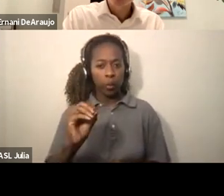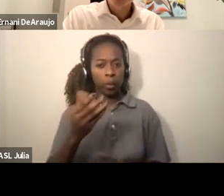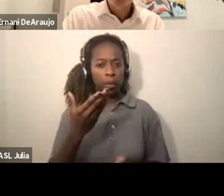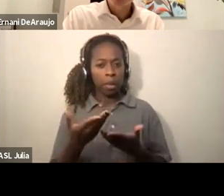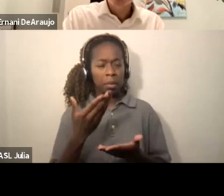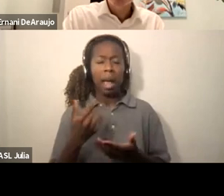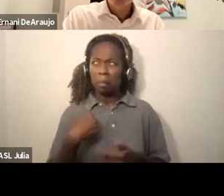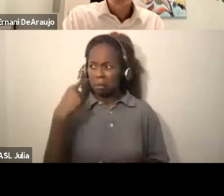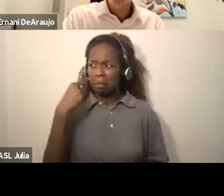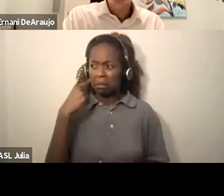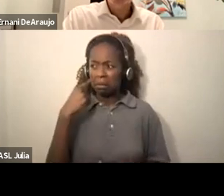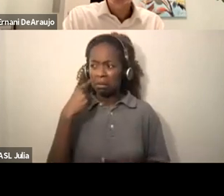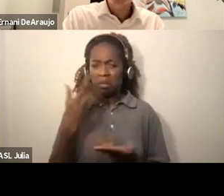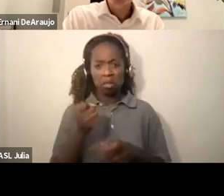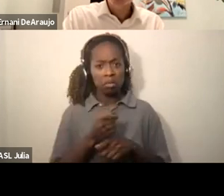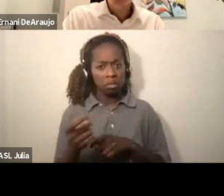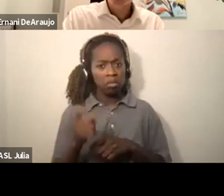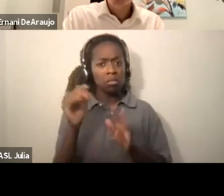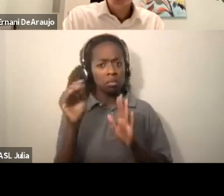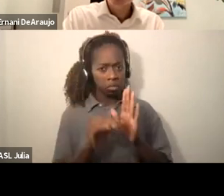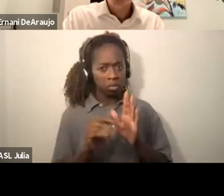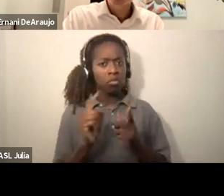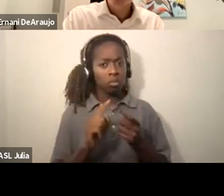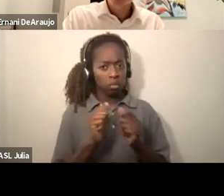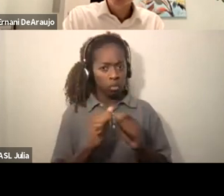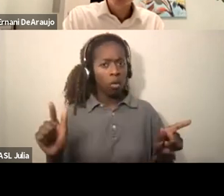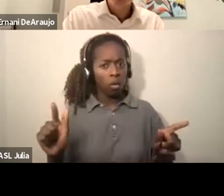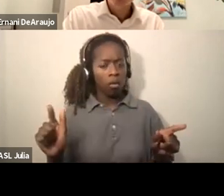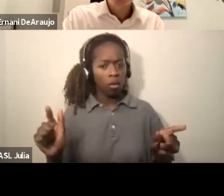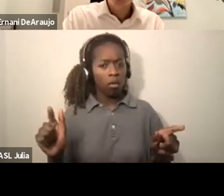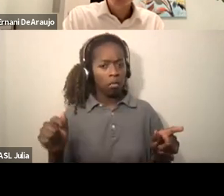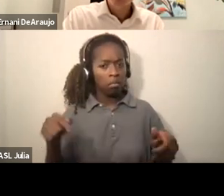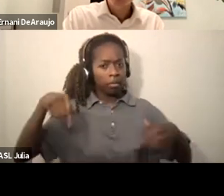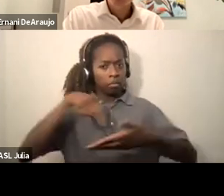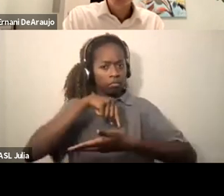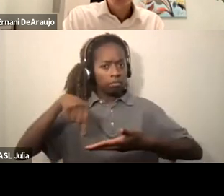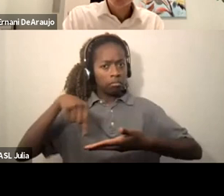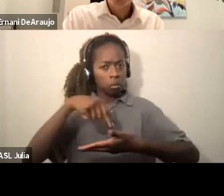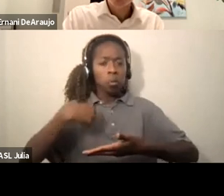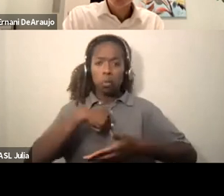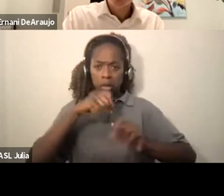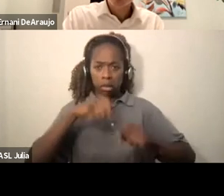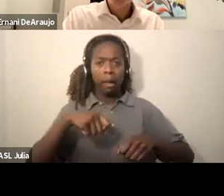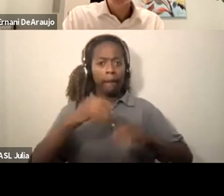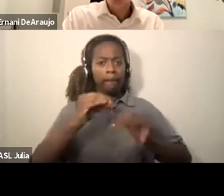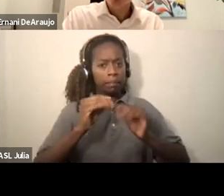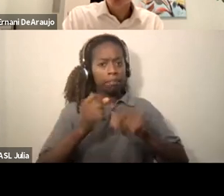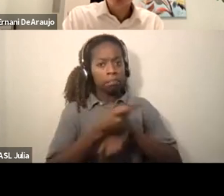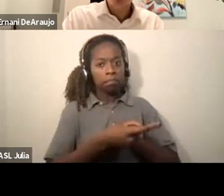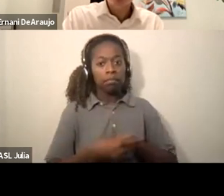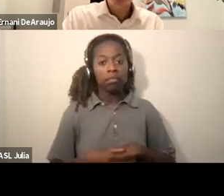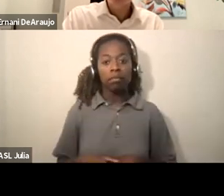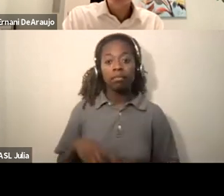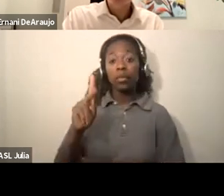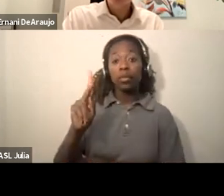sent out um to all members a bit earlier this week we can we can correct that for you sir yeah the school